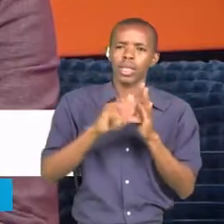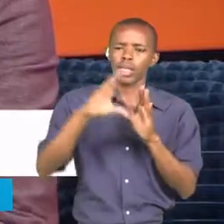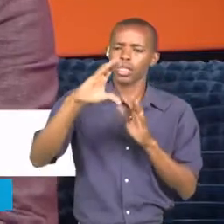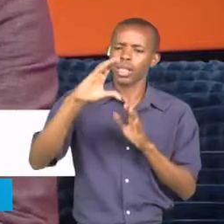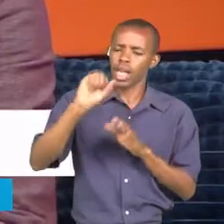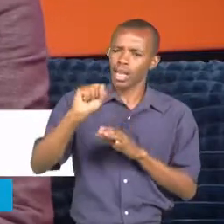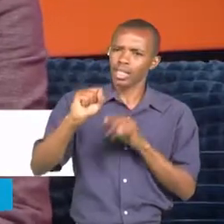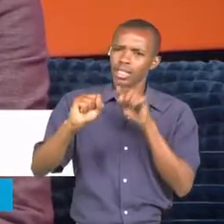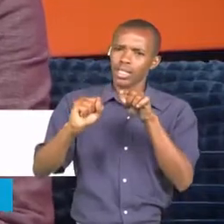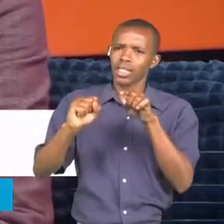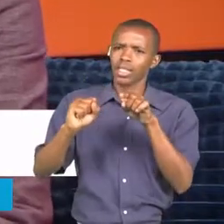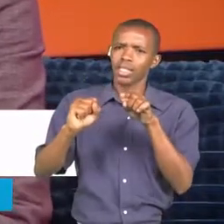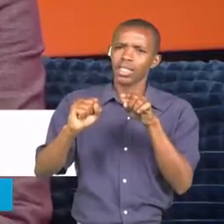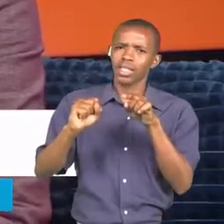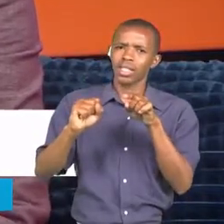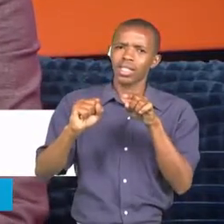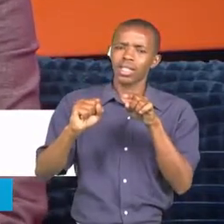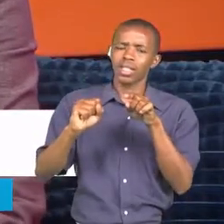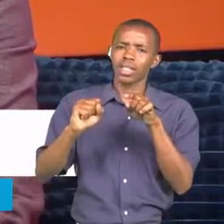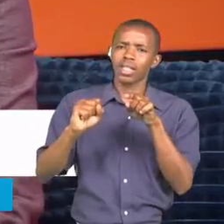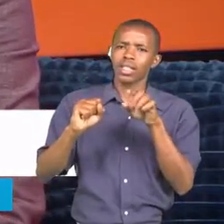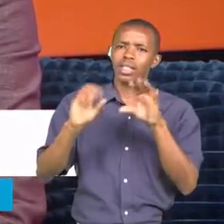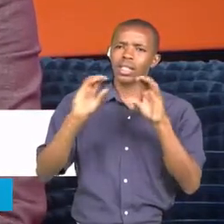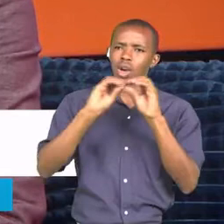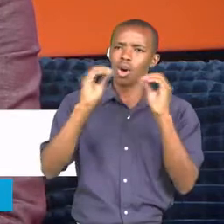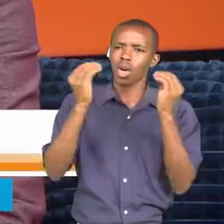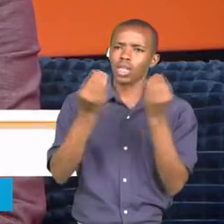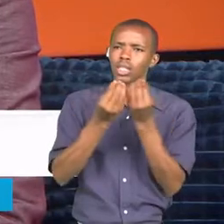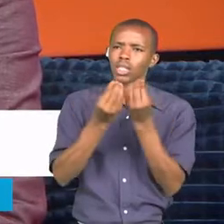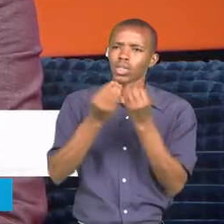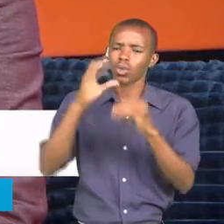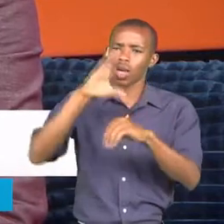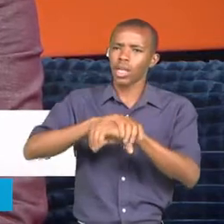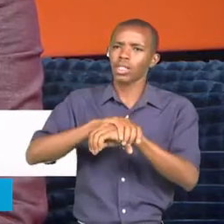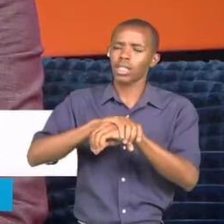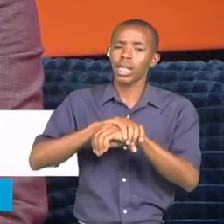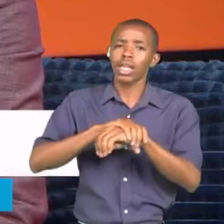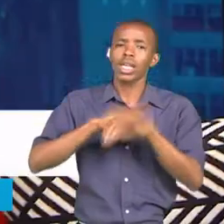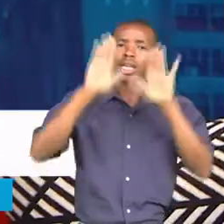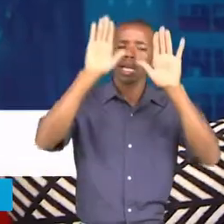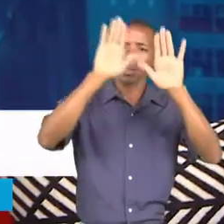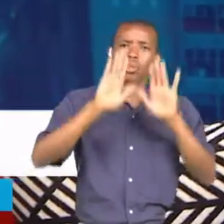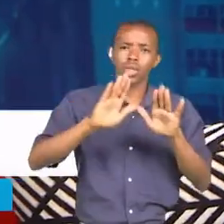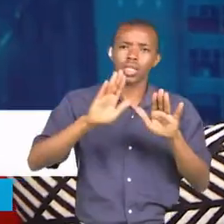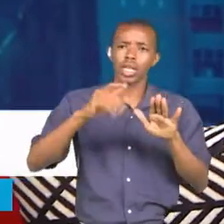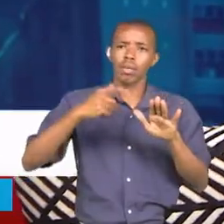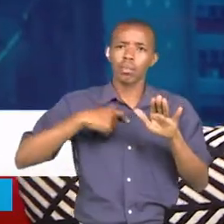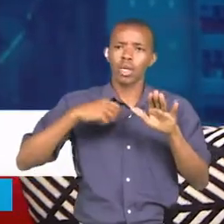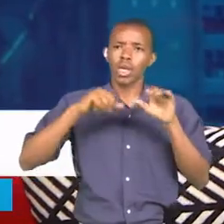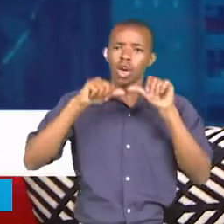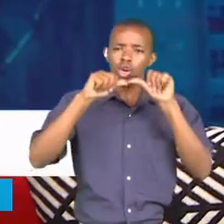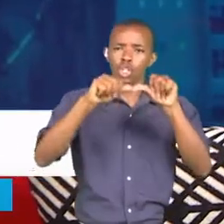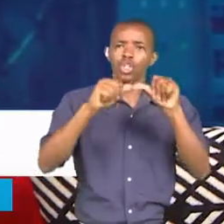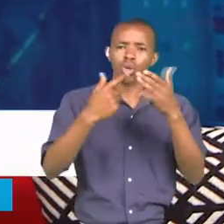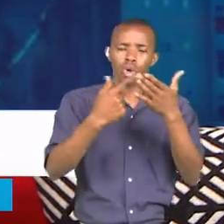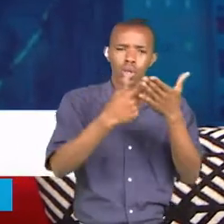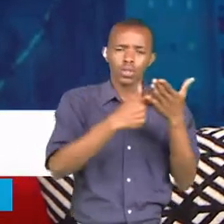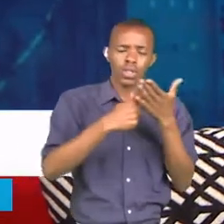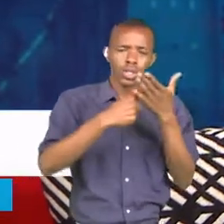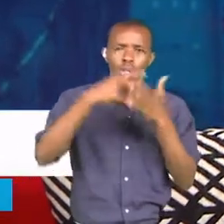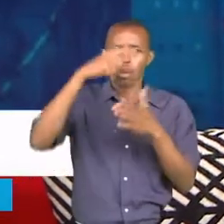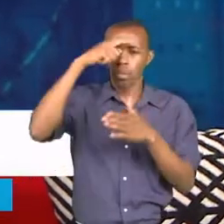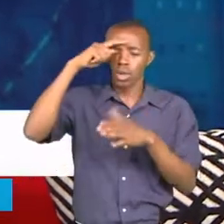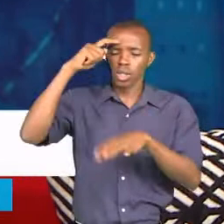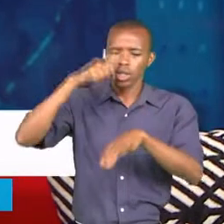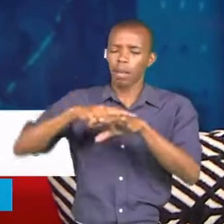be liaising with the humanitarian organizations to get such figures? It's important that I continue with that conversation, because you know,